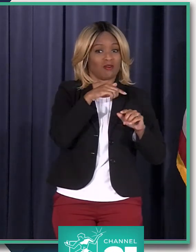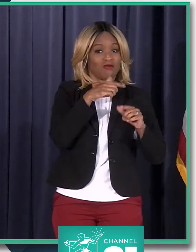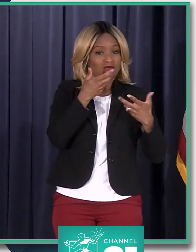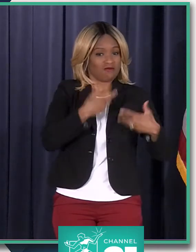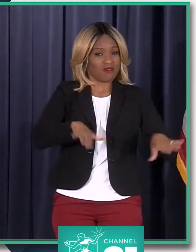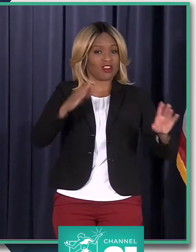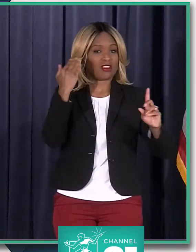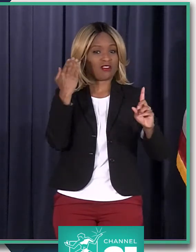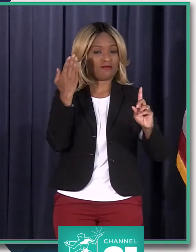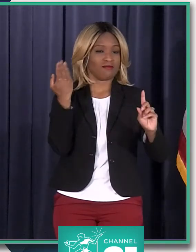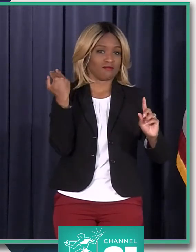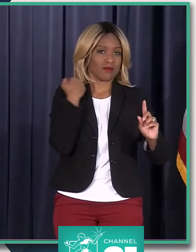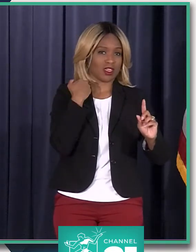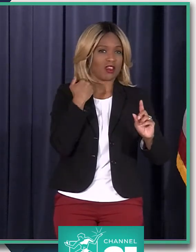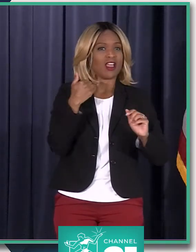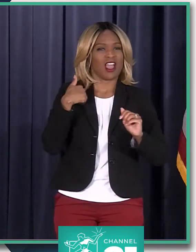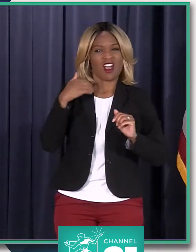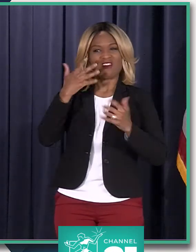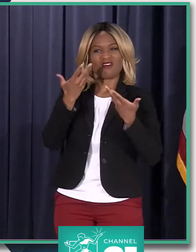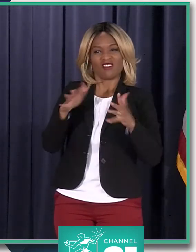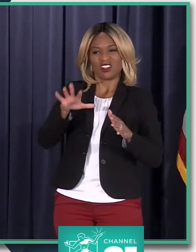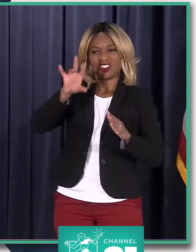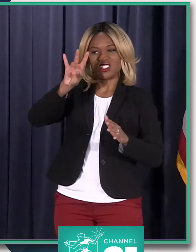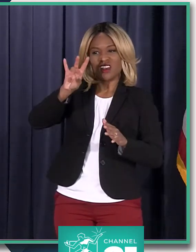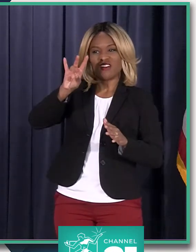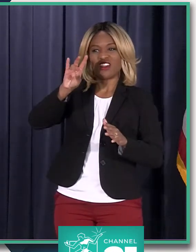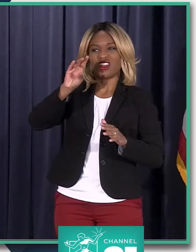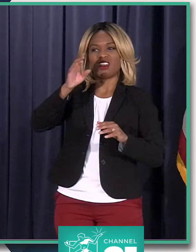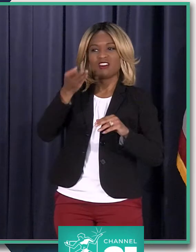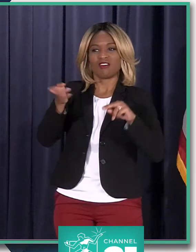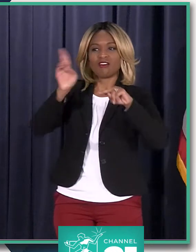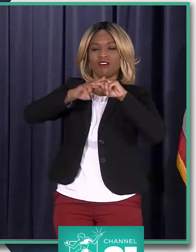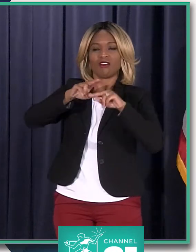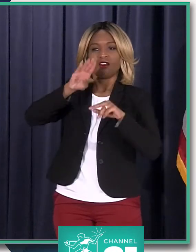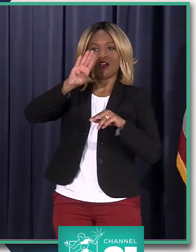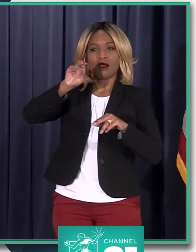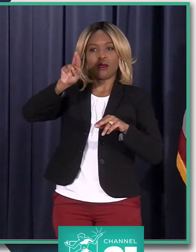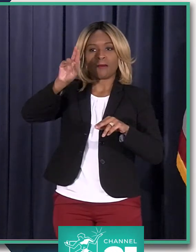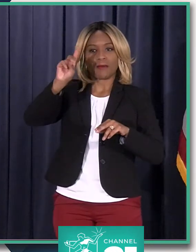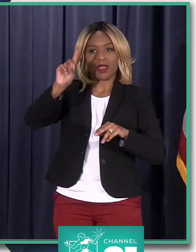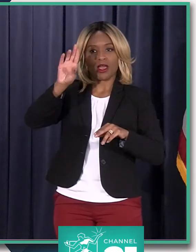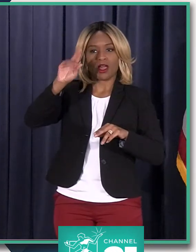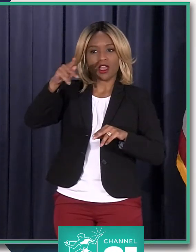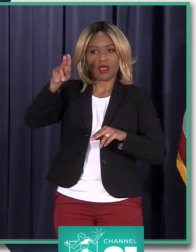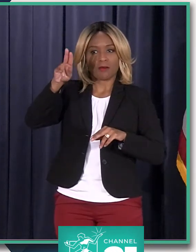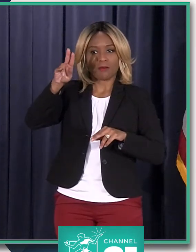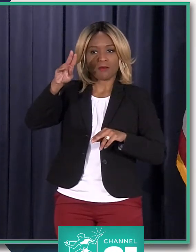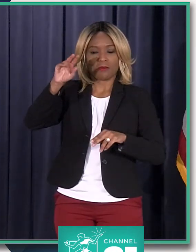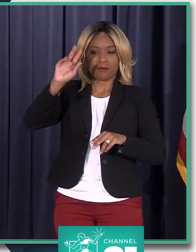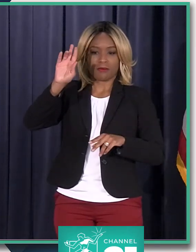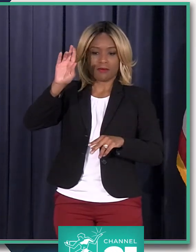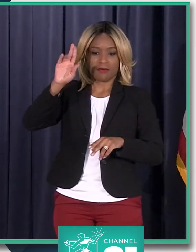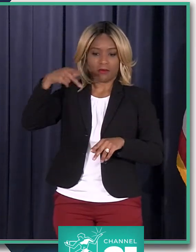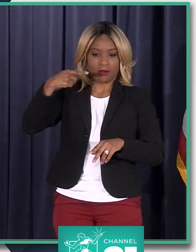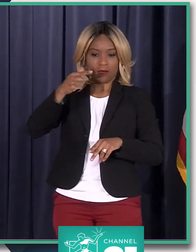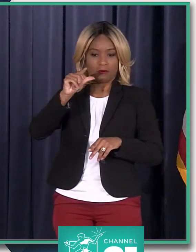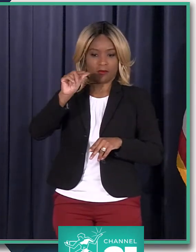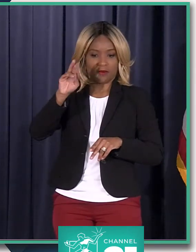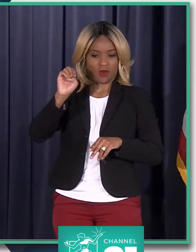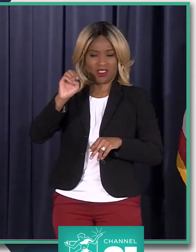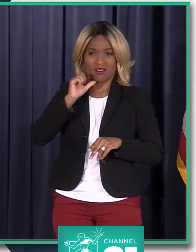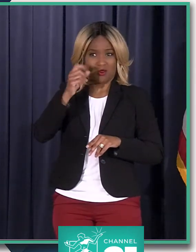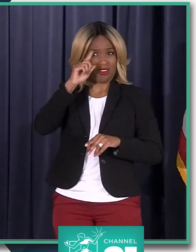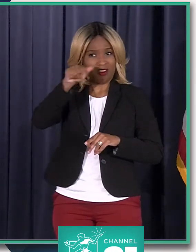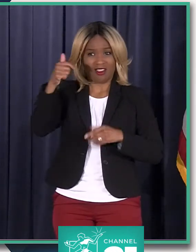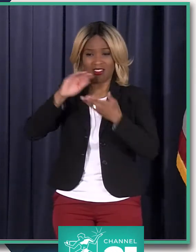7 bond rating upgrades. That's how well we've managed our finances. I don't think there's another city in the country with 7 bond